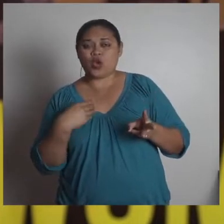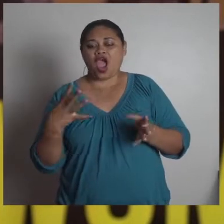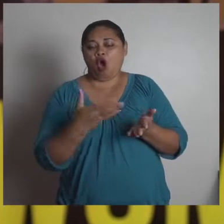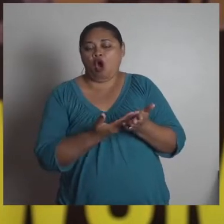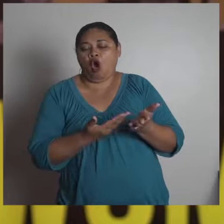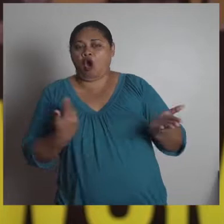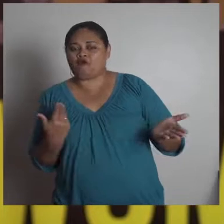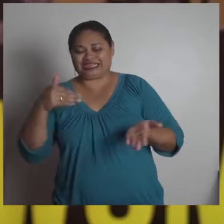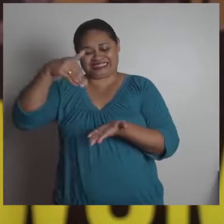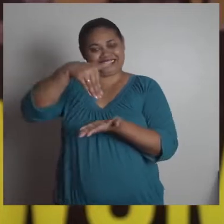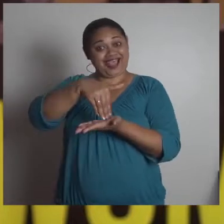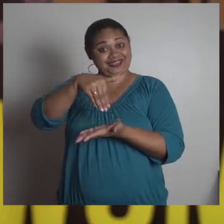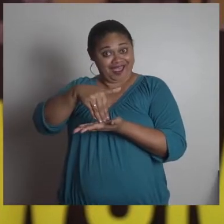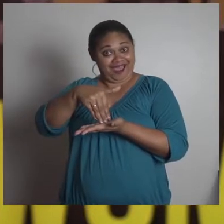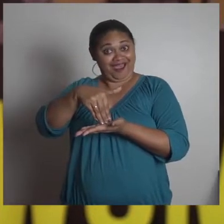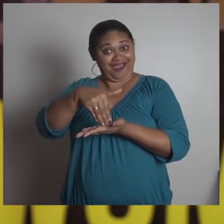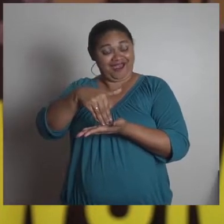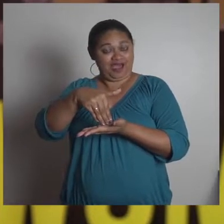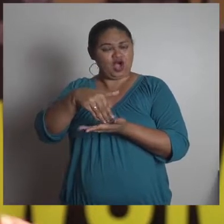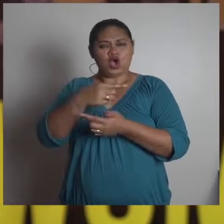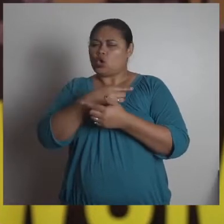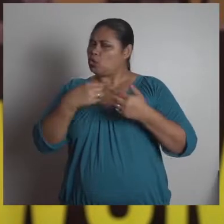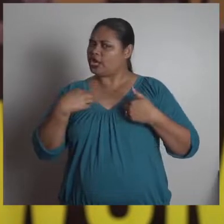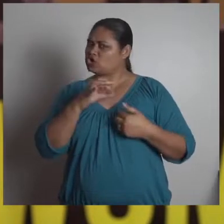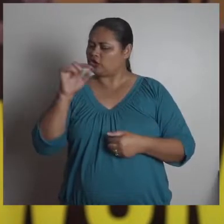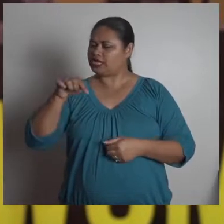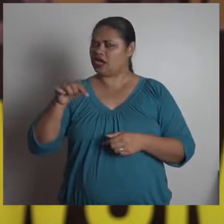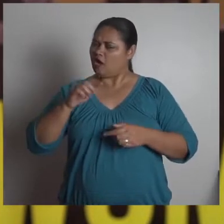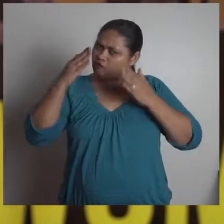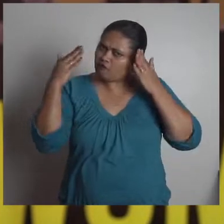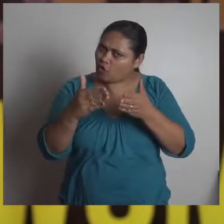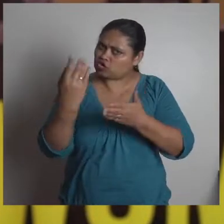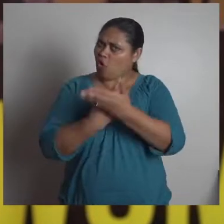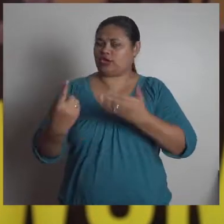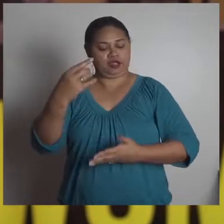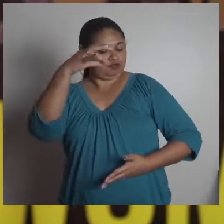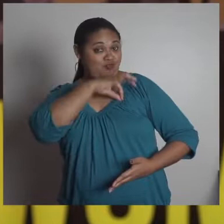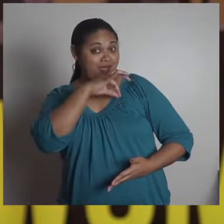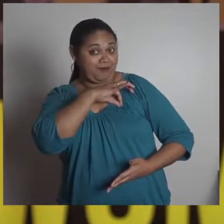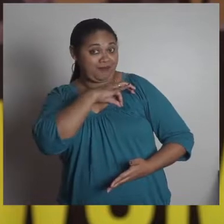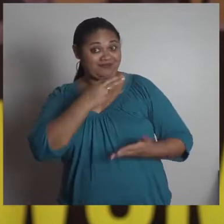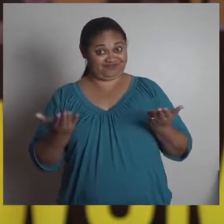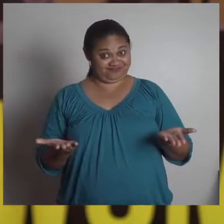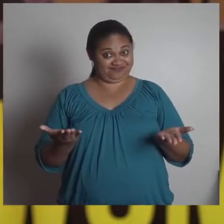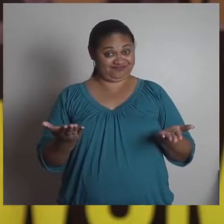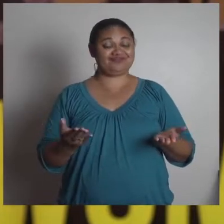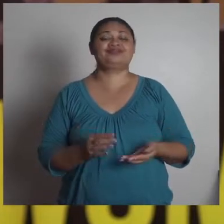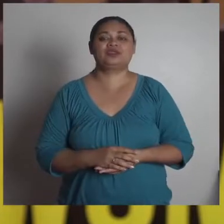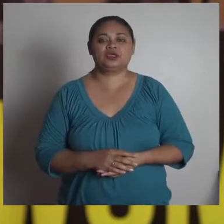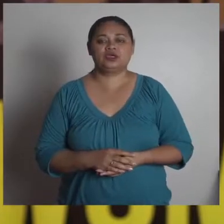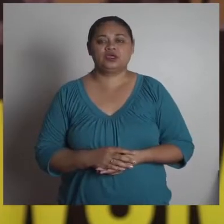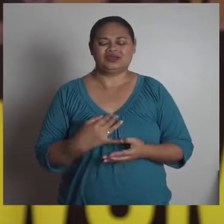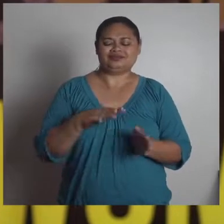the easiest way to say it is, we take away the center. So we say, we are not here just to talk about